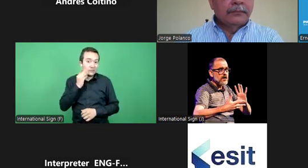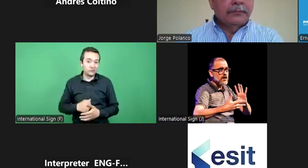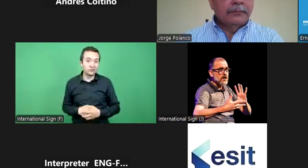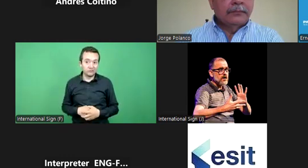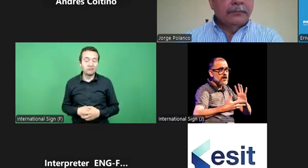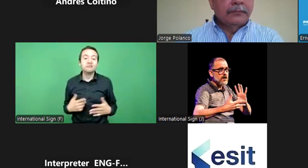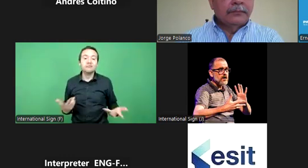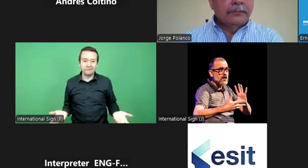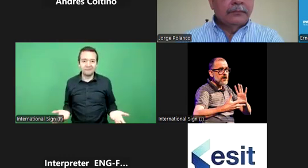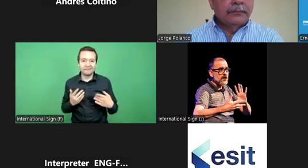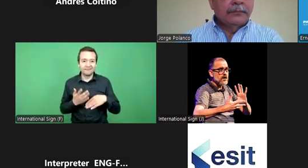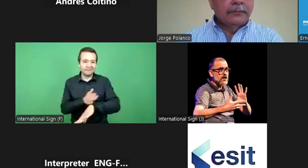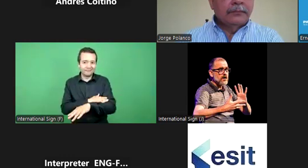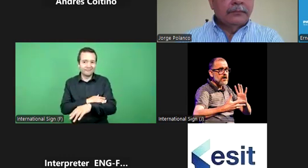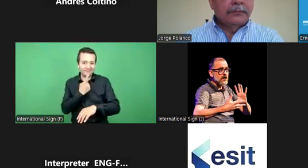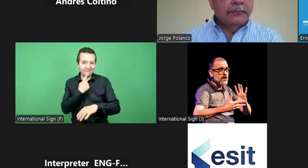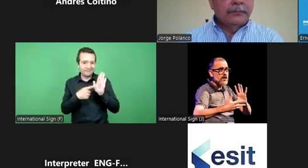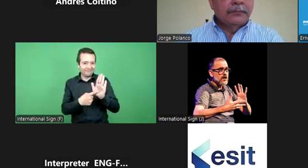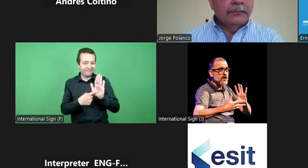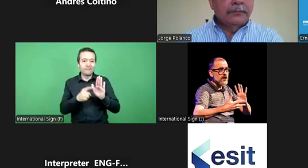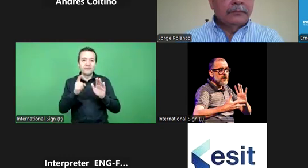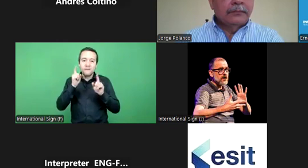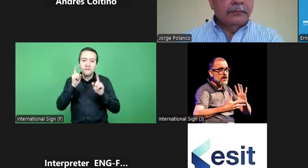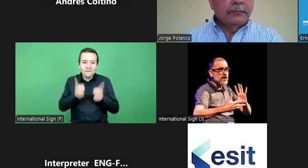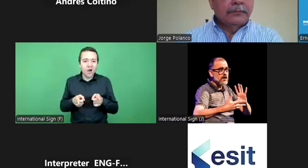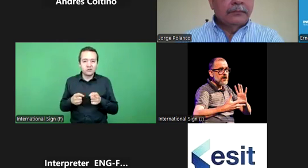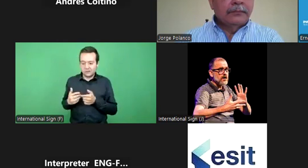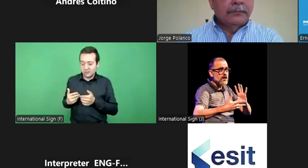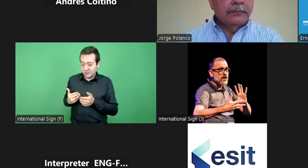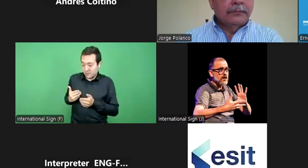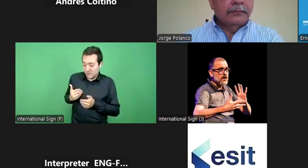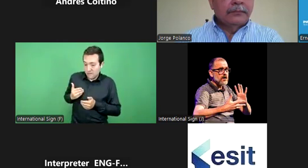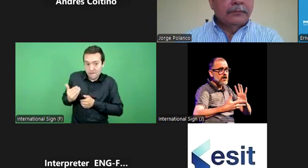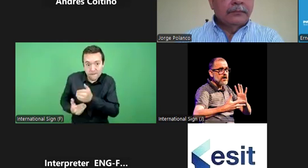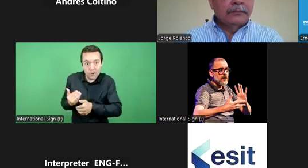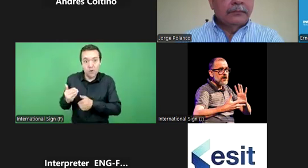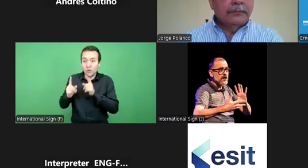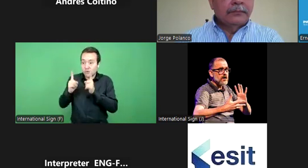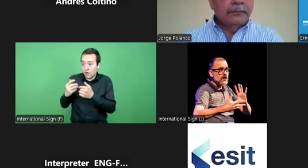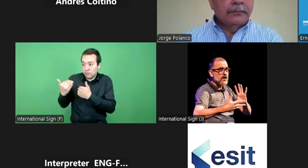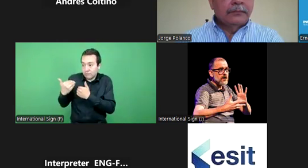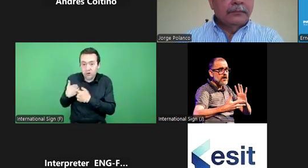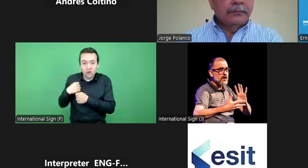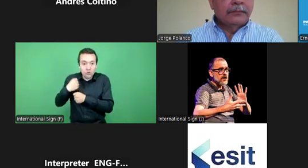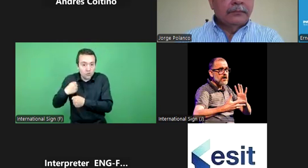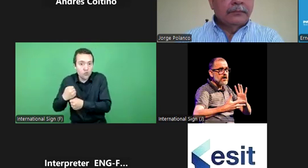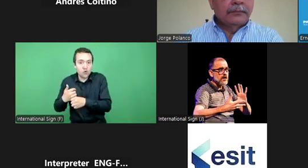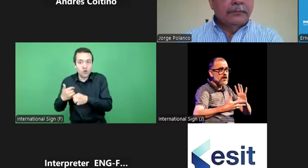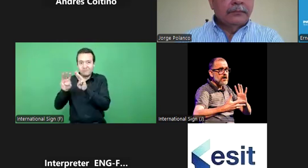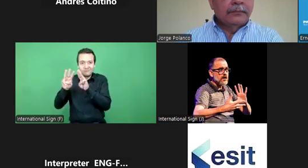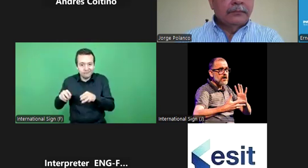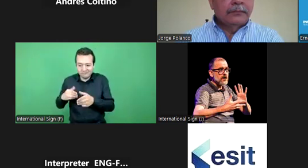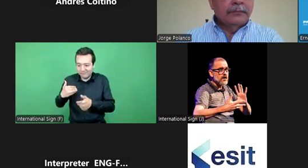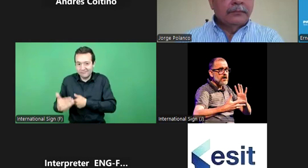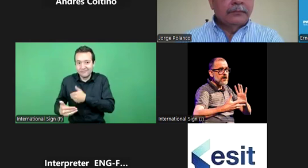itself, given some of the challenges that we had with respect to HRH and